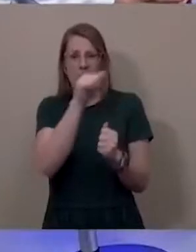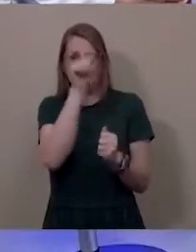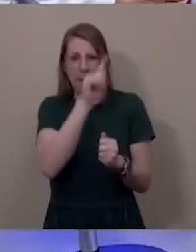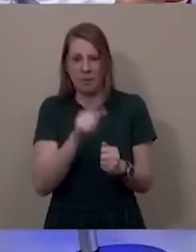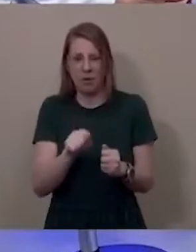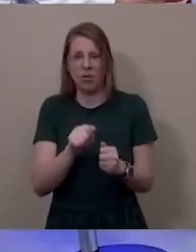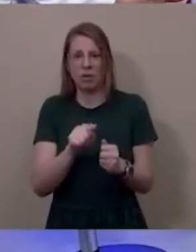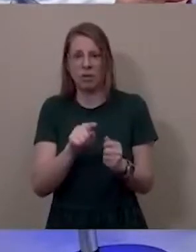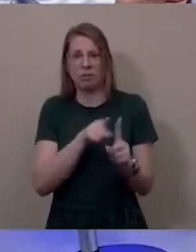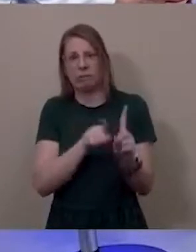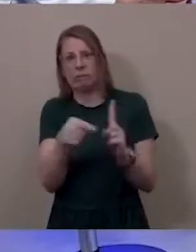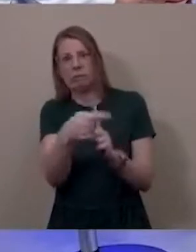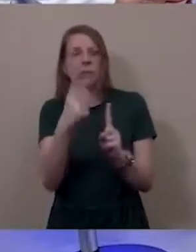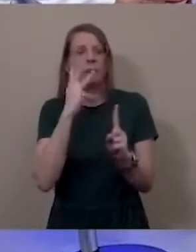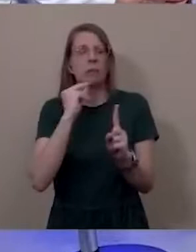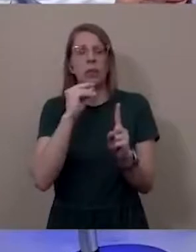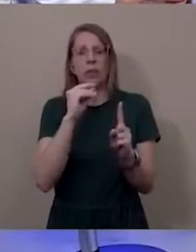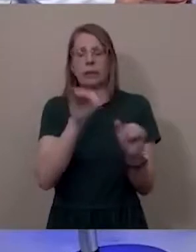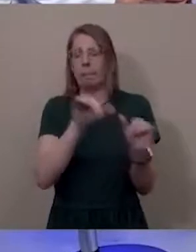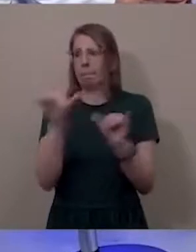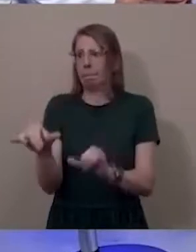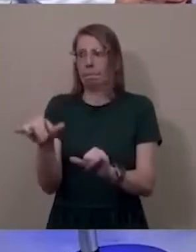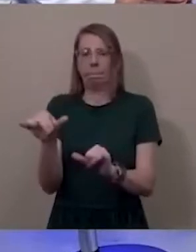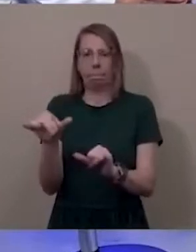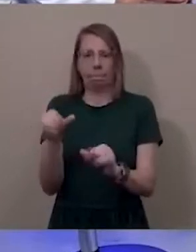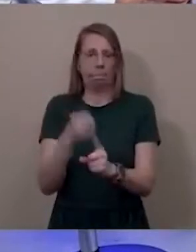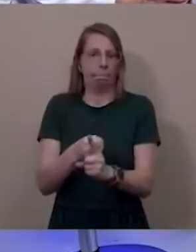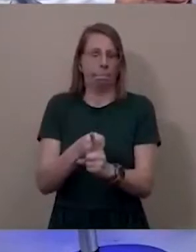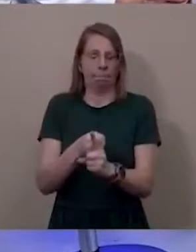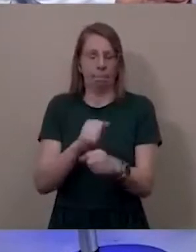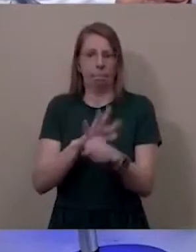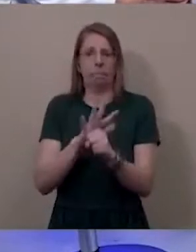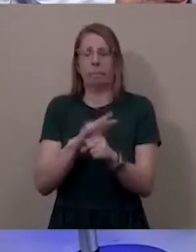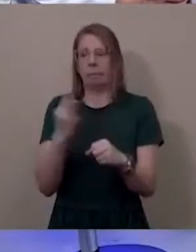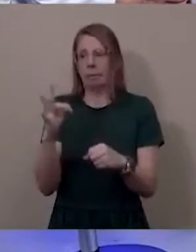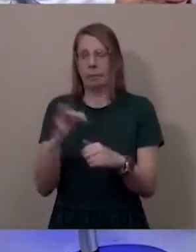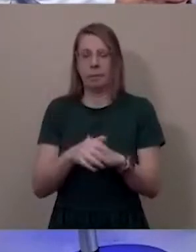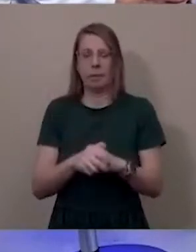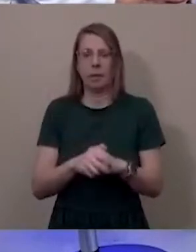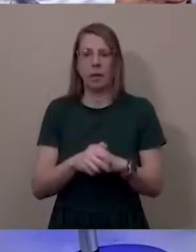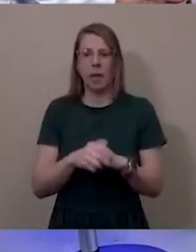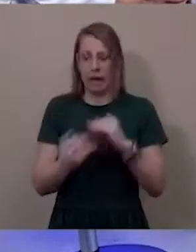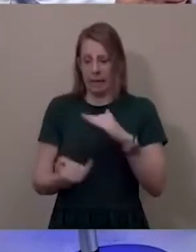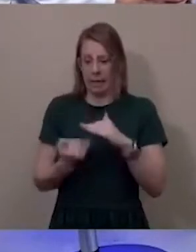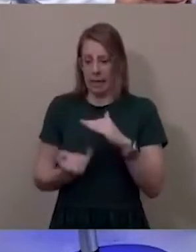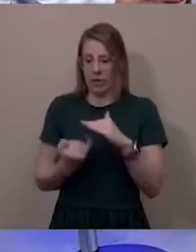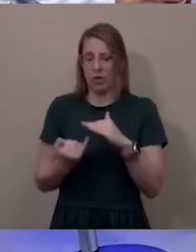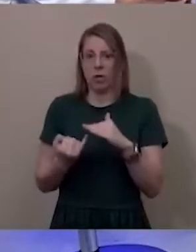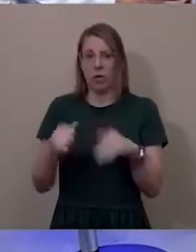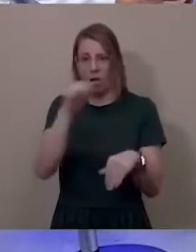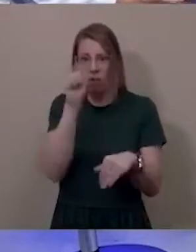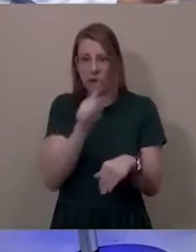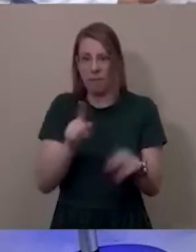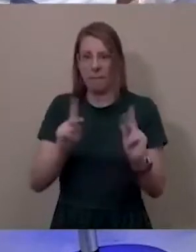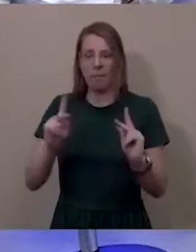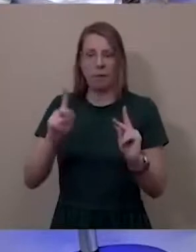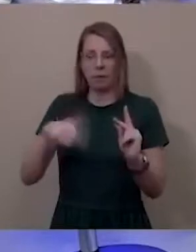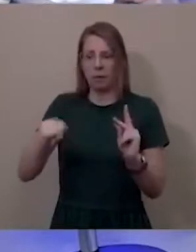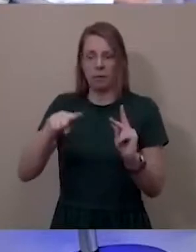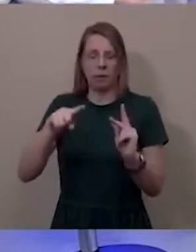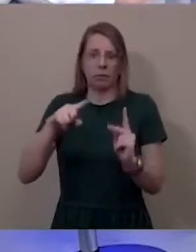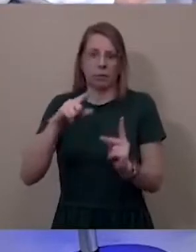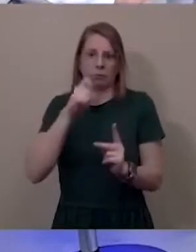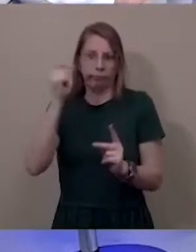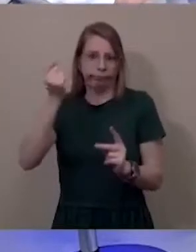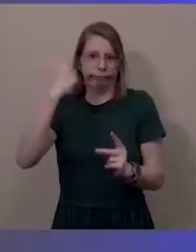that's such a big deal, and I think we can't measure that. Just the isolation probably made people with Alzheimer's even have a more difficult time.